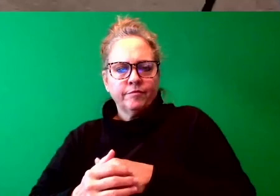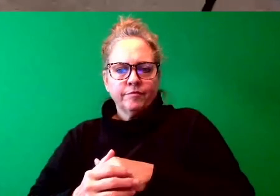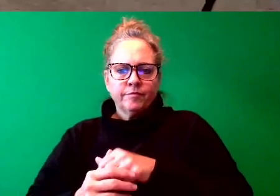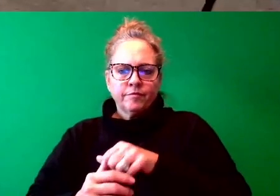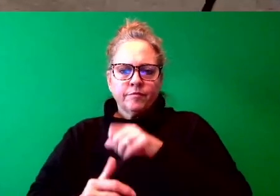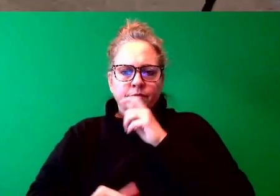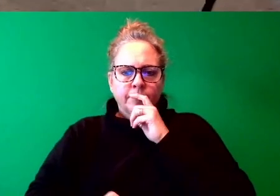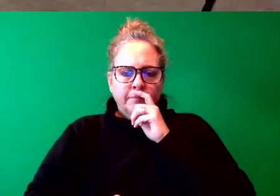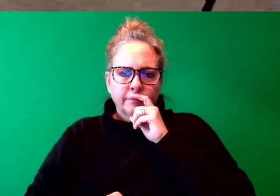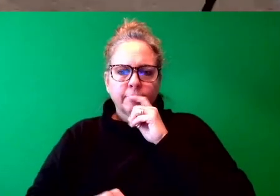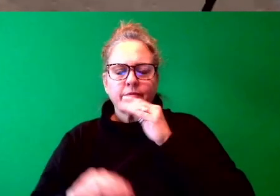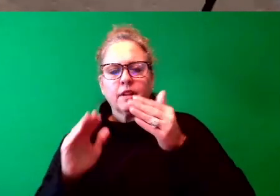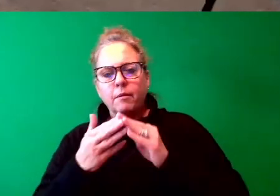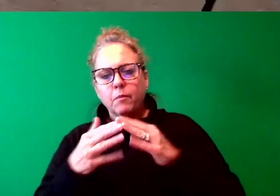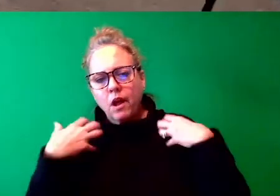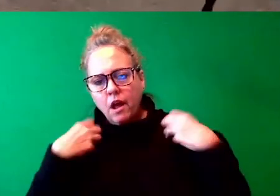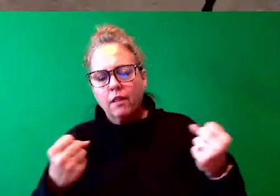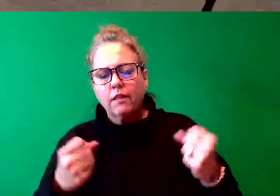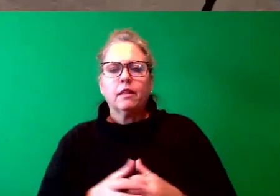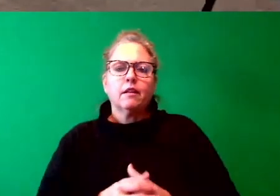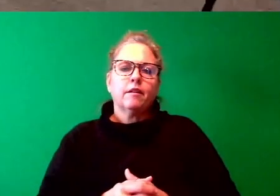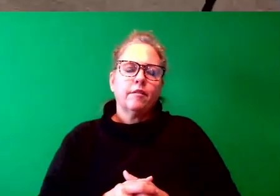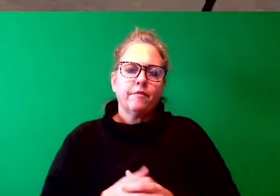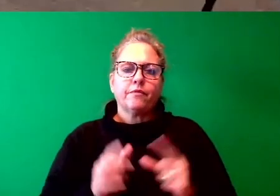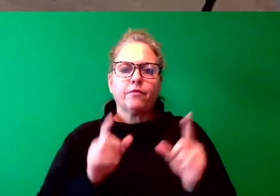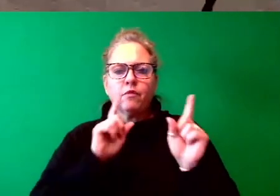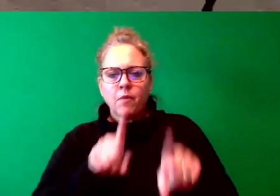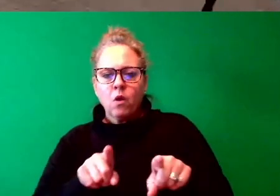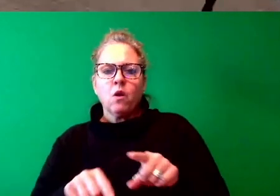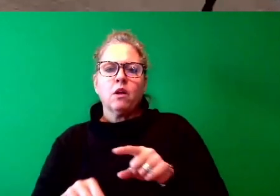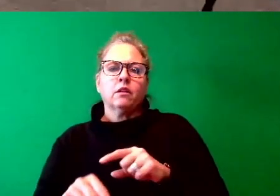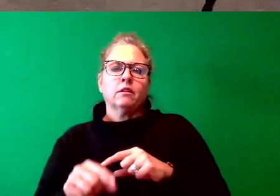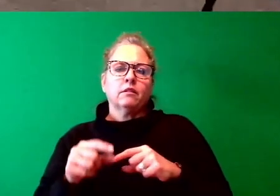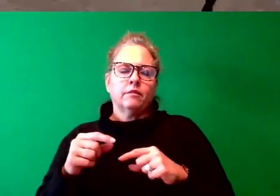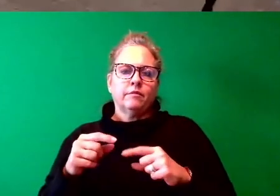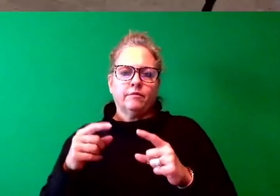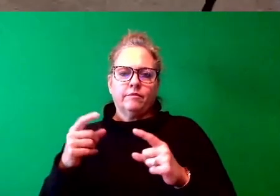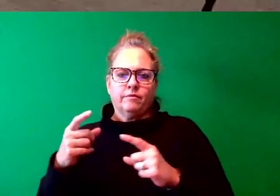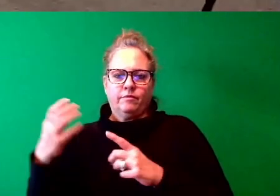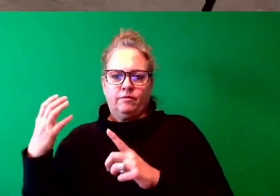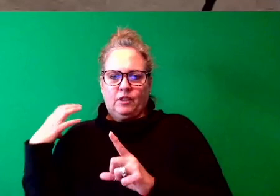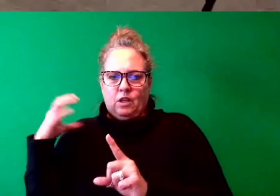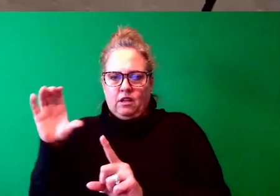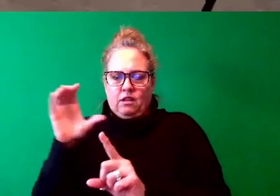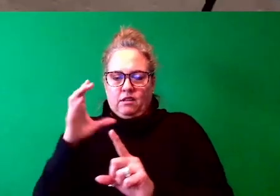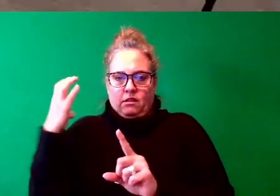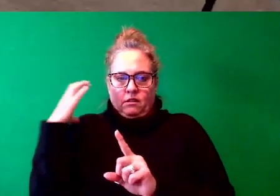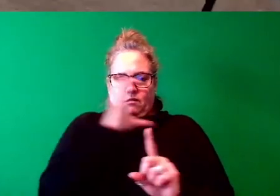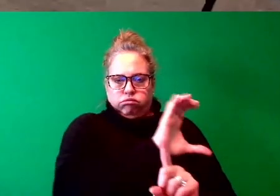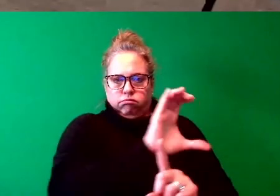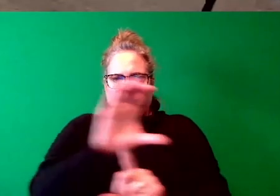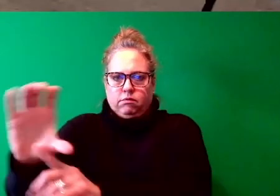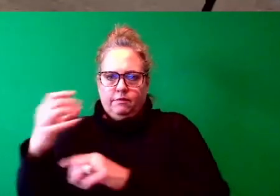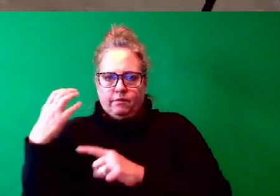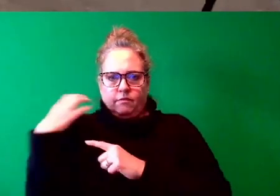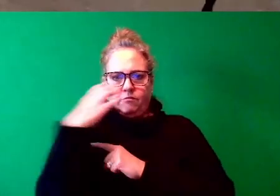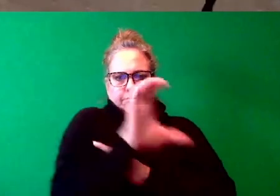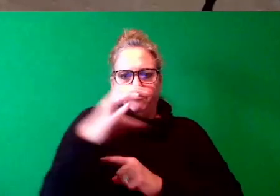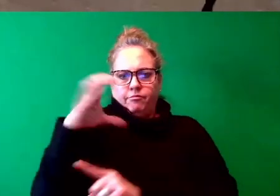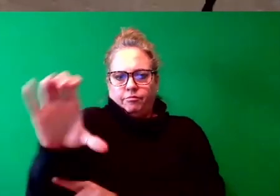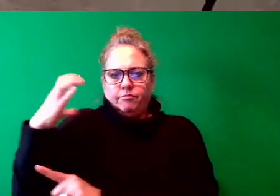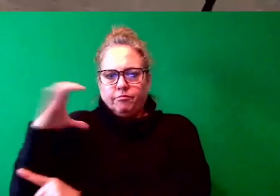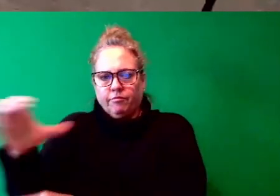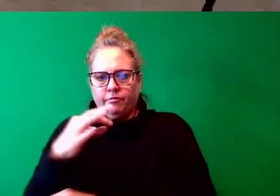improvement plan. That all goes to staffing as well. And so we're putting that information together. So what I would ask is that,